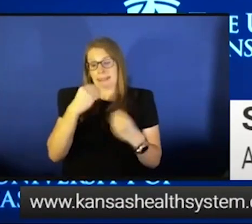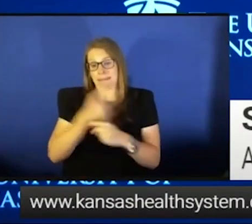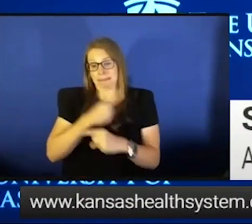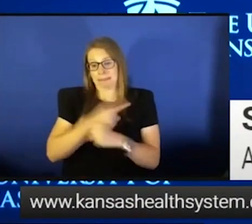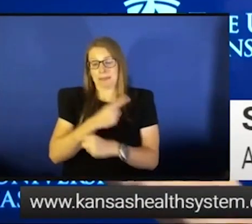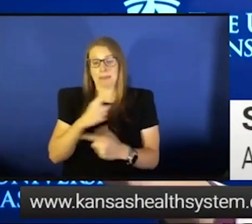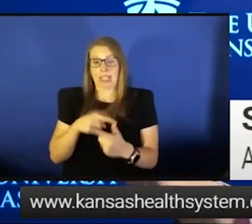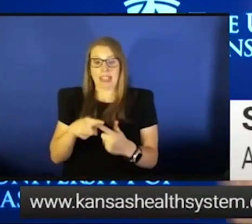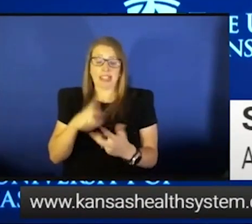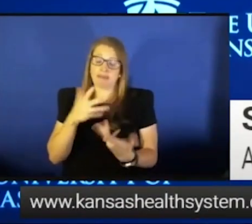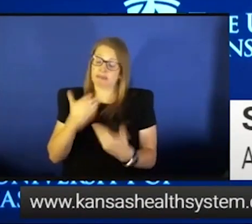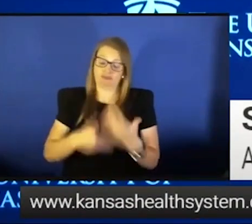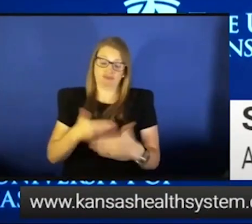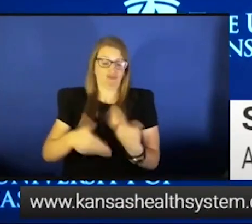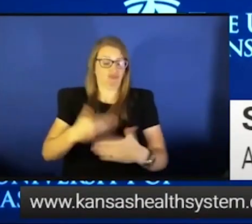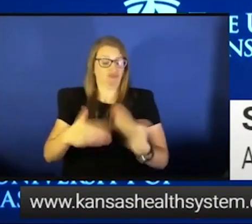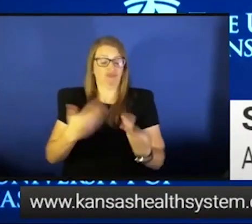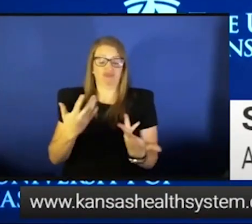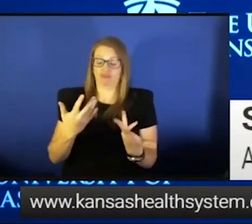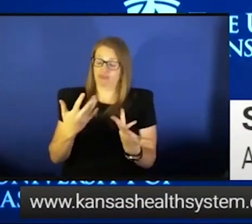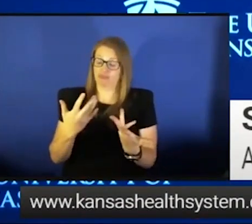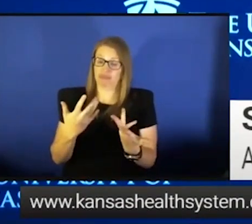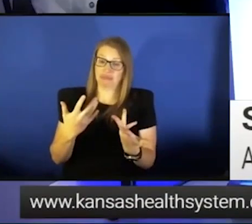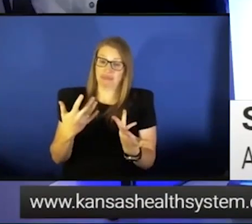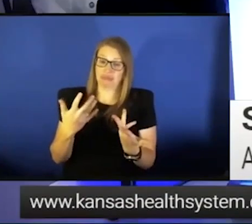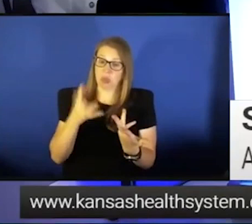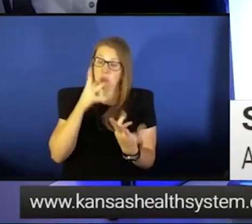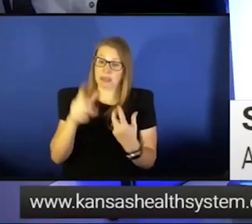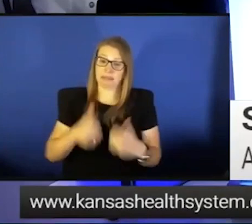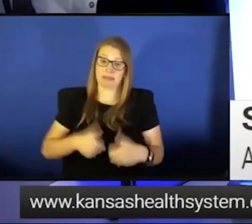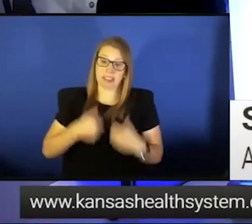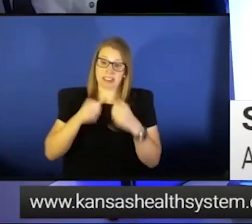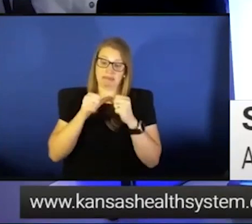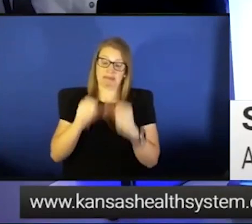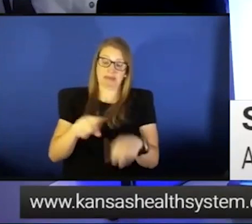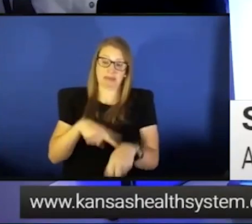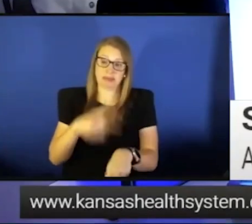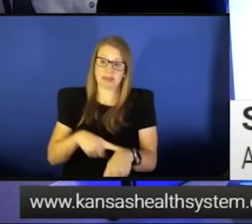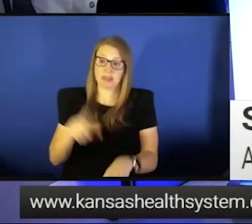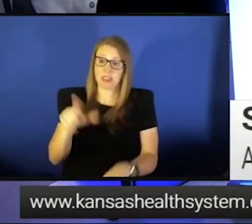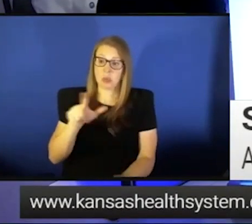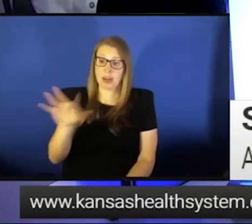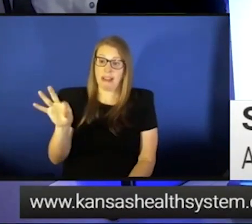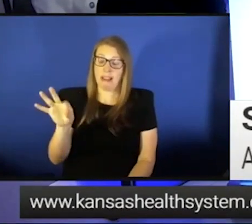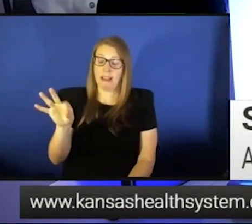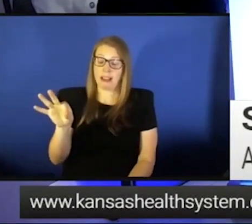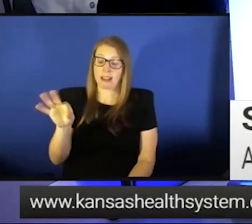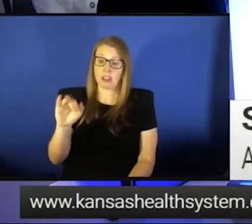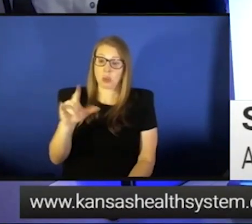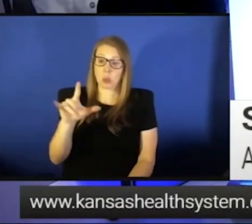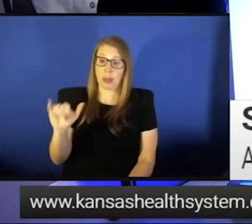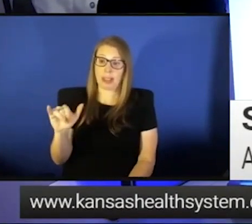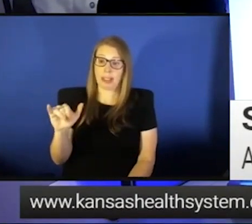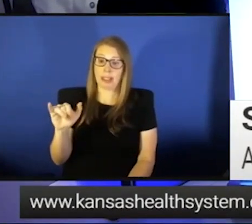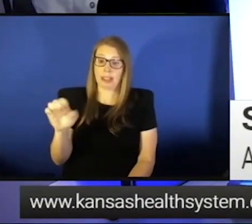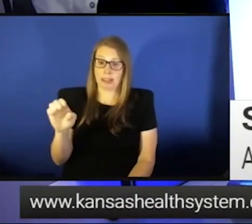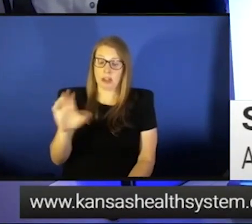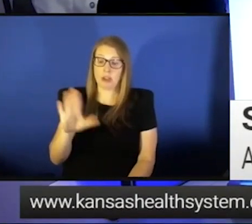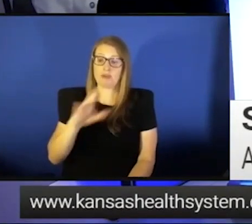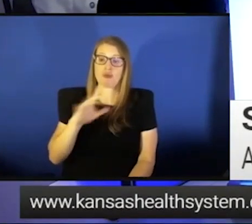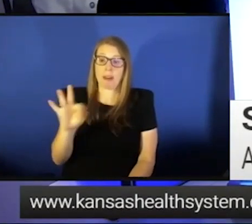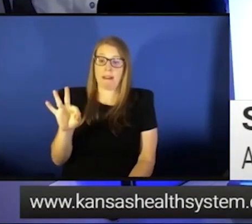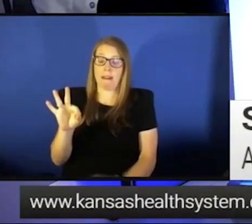gonna have a lot better chance of living a long time. Julie said her 29-year-old had a stroke last week. Only sign was